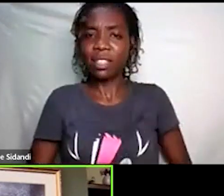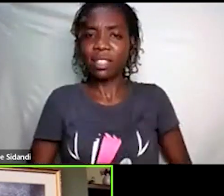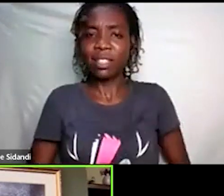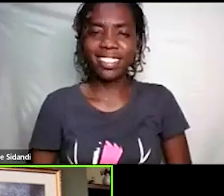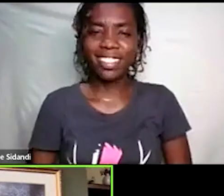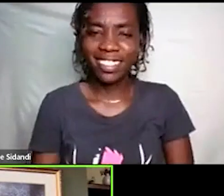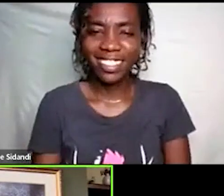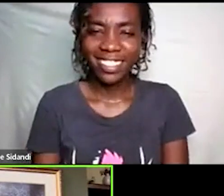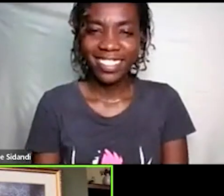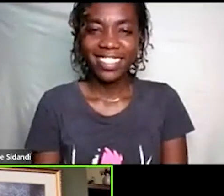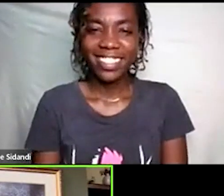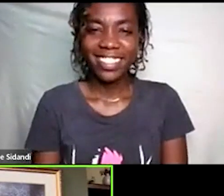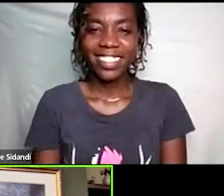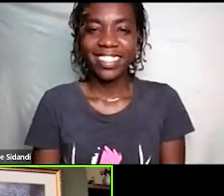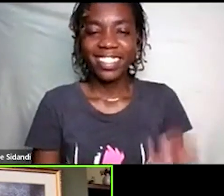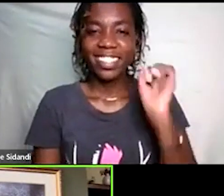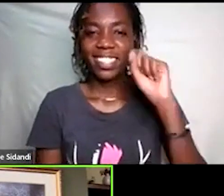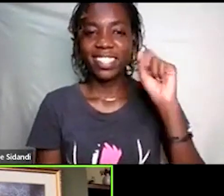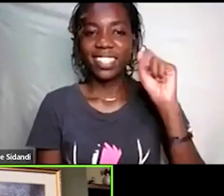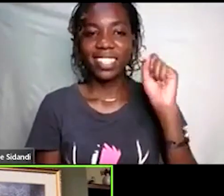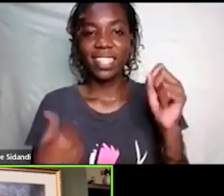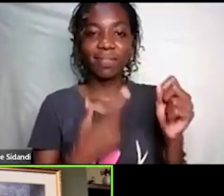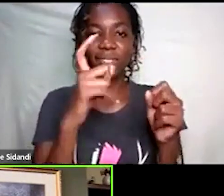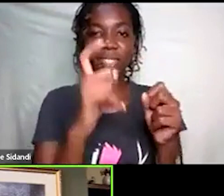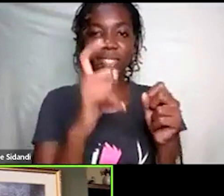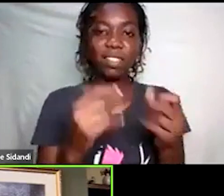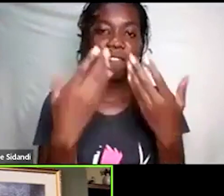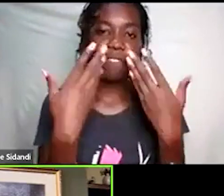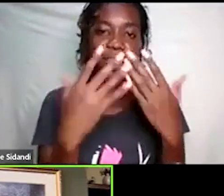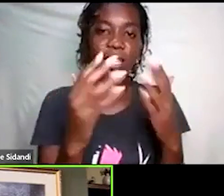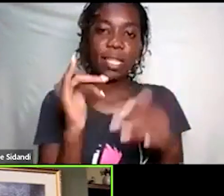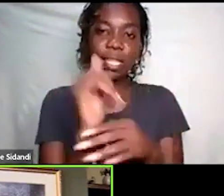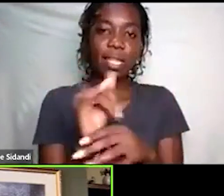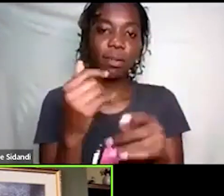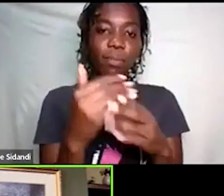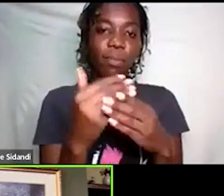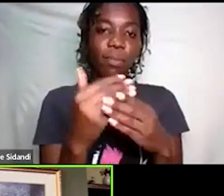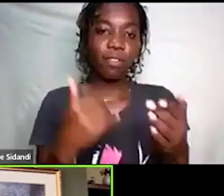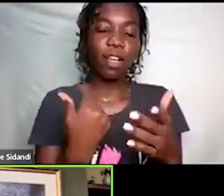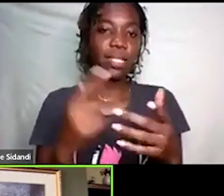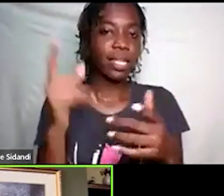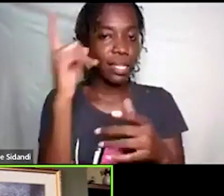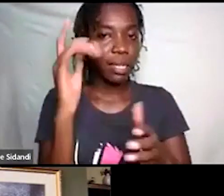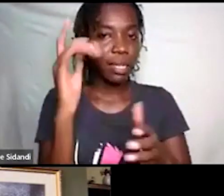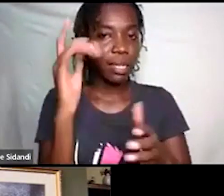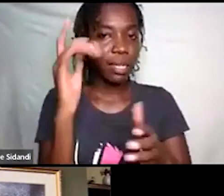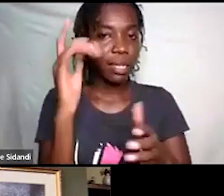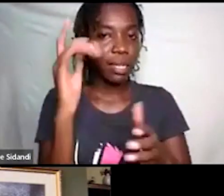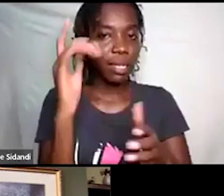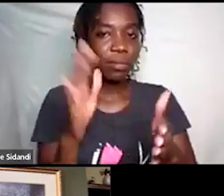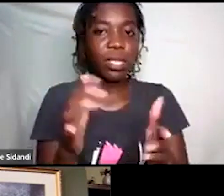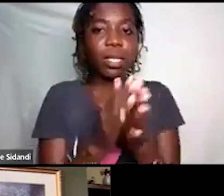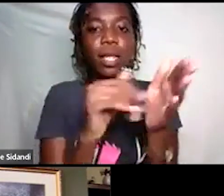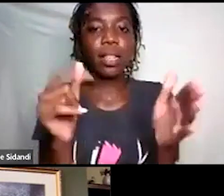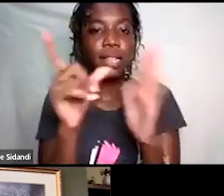Yeah, let's sort what is in the thorn in your flesh before we go to listen to the music and other lessons. Yeah. Exactly.